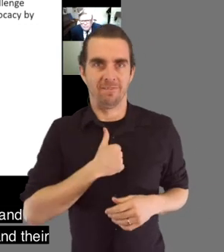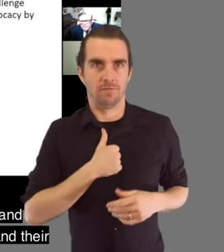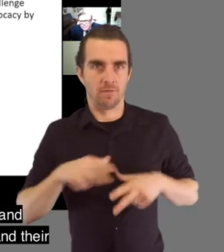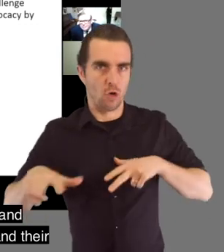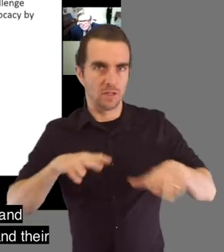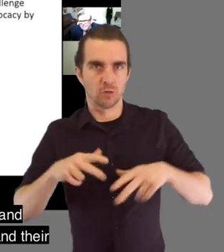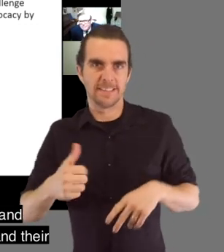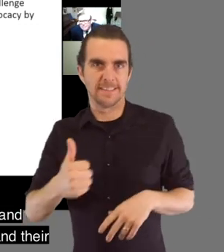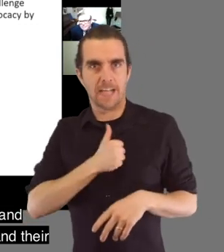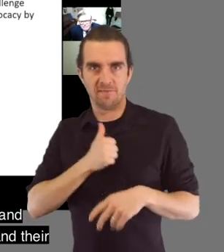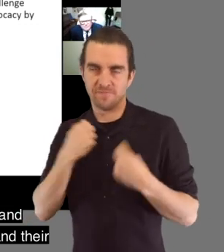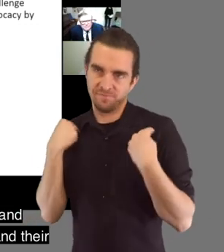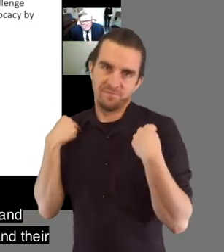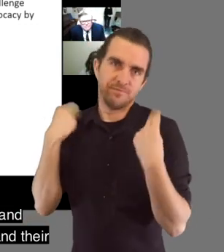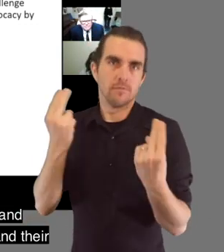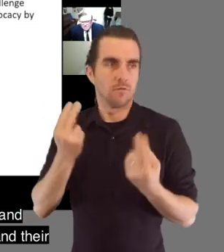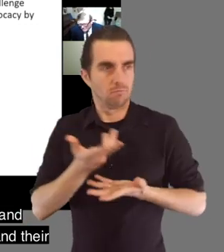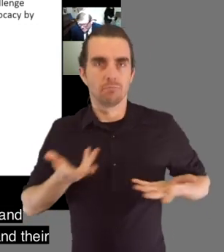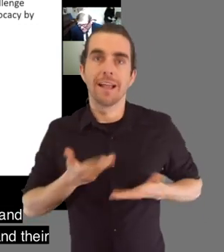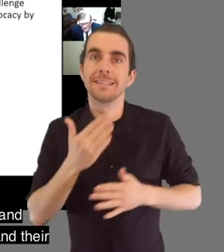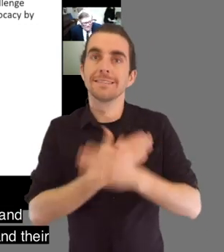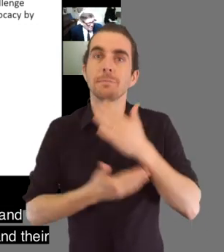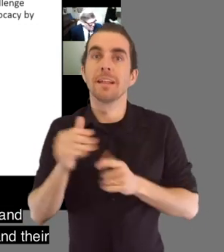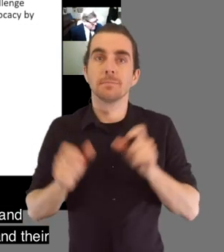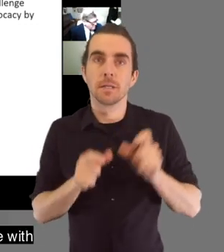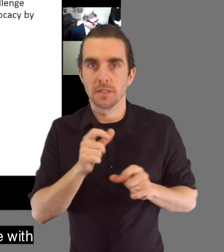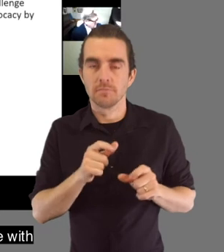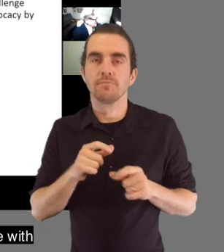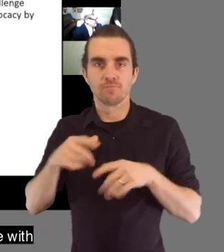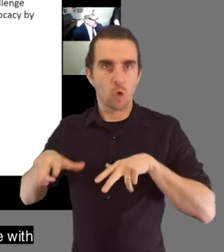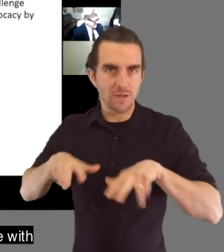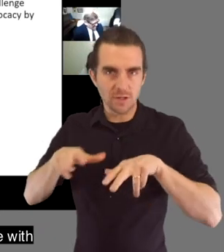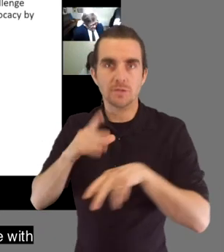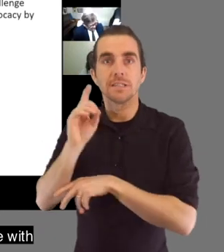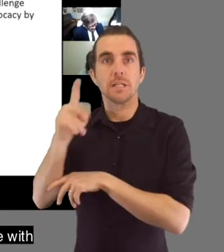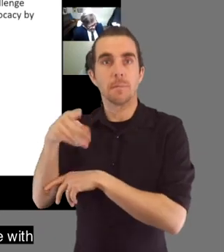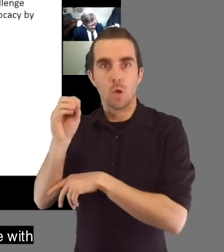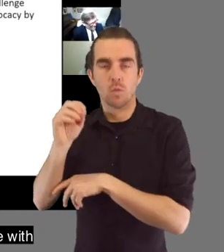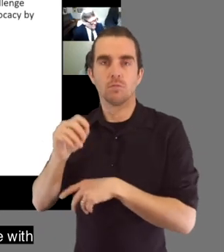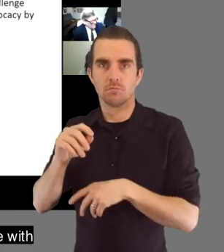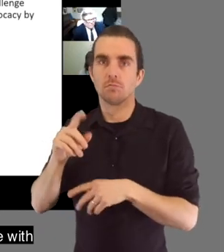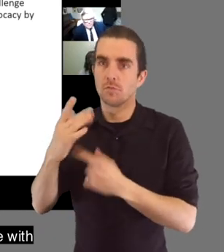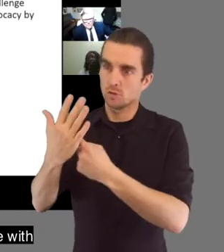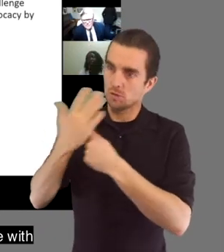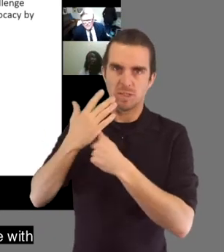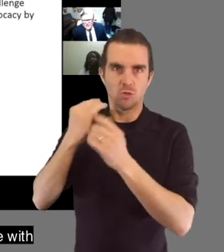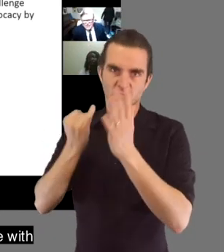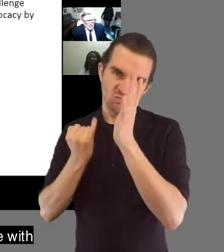and self-advocacy by disabled people and their organizations, their DPOs.